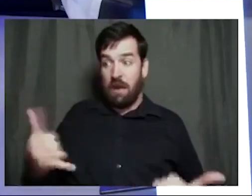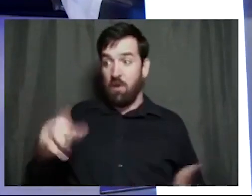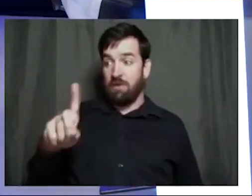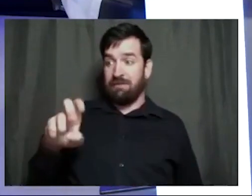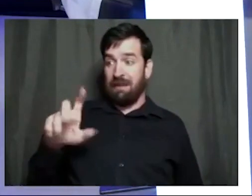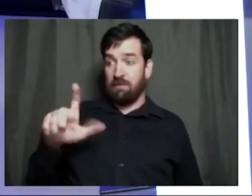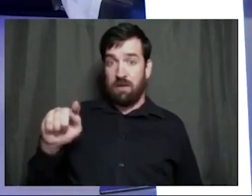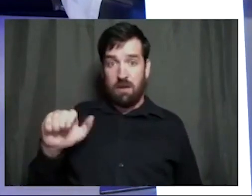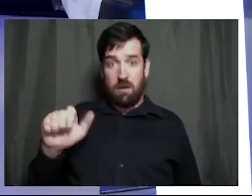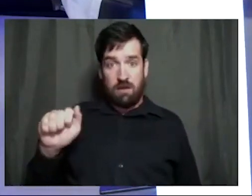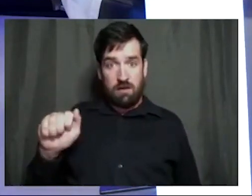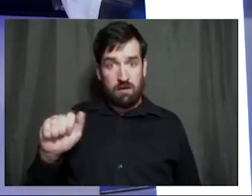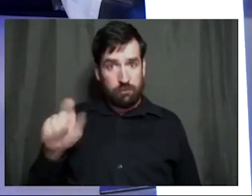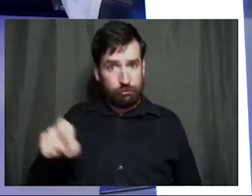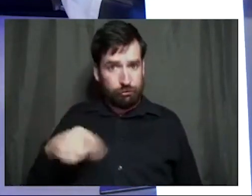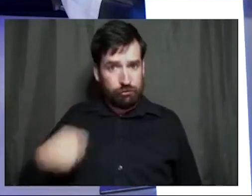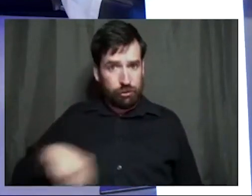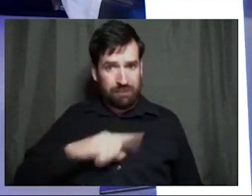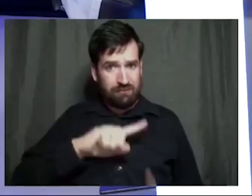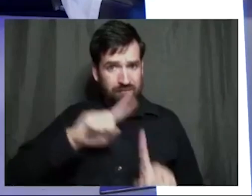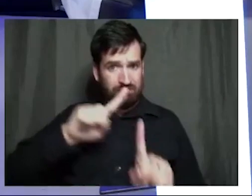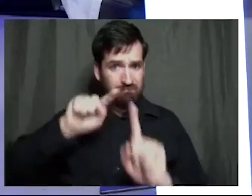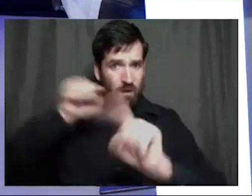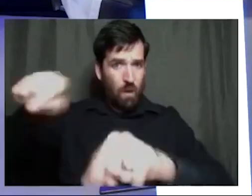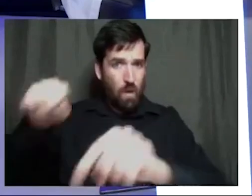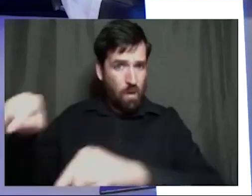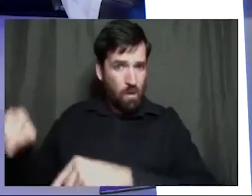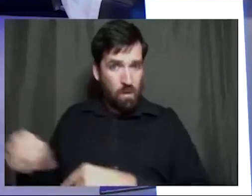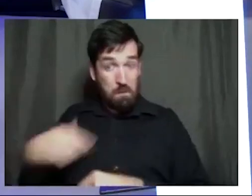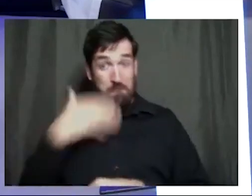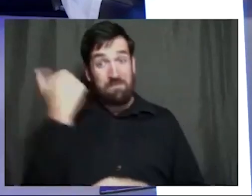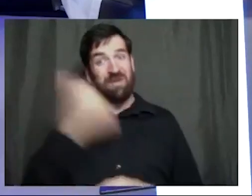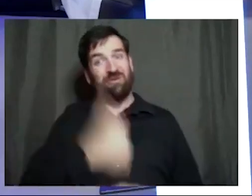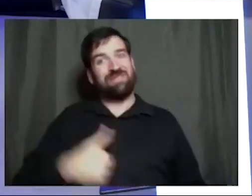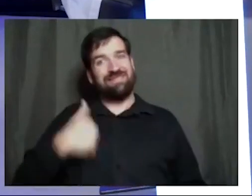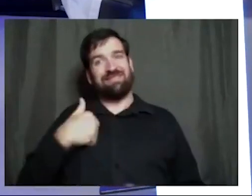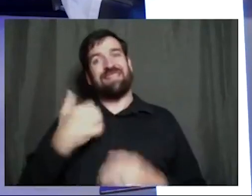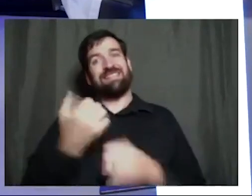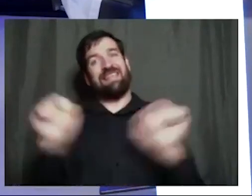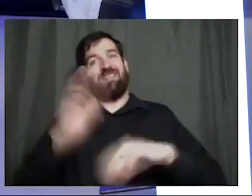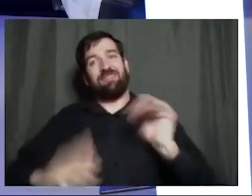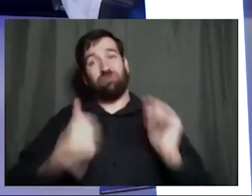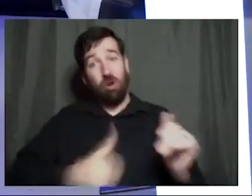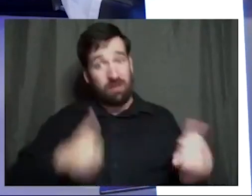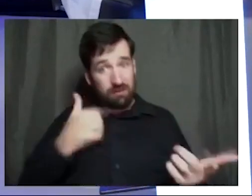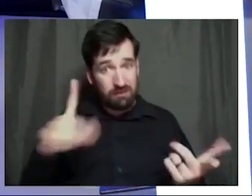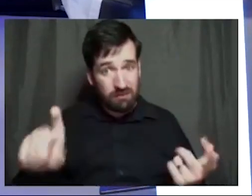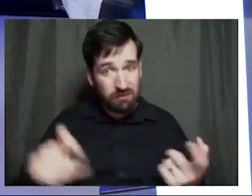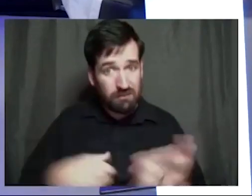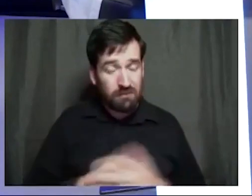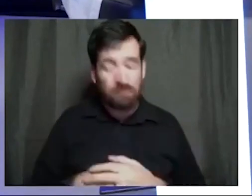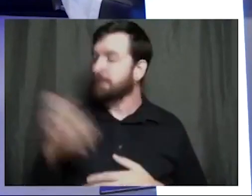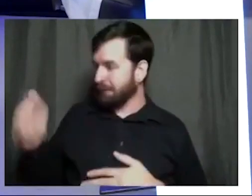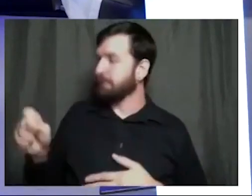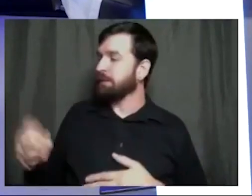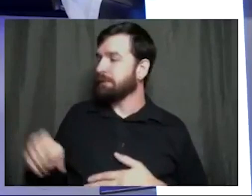just to be better safe than sorry? Is that the advice to parents with kids and runny noses? Absolutely. It's way better to be safe than sorry and